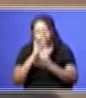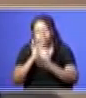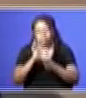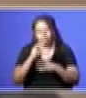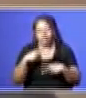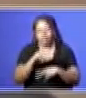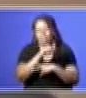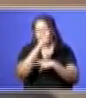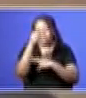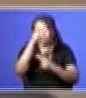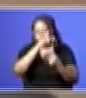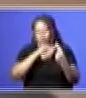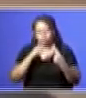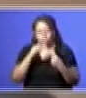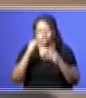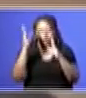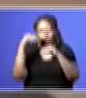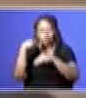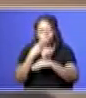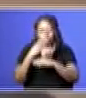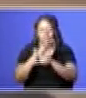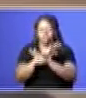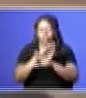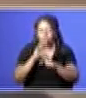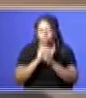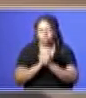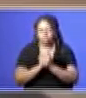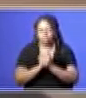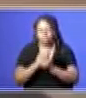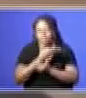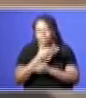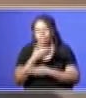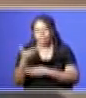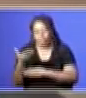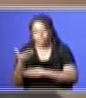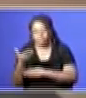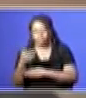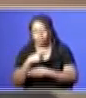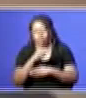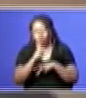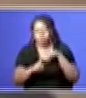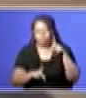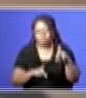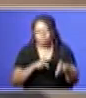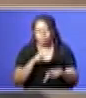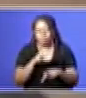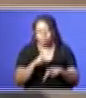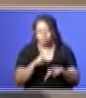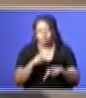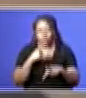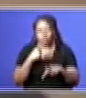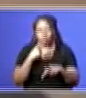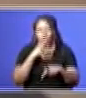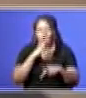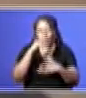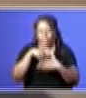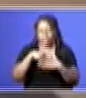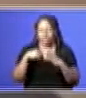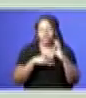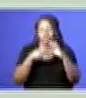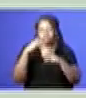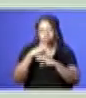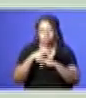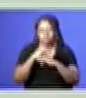don't. But those are some of the things that we can do for people that are involved in construction and that